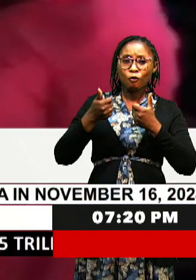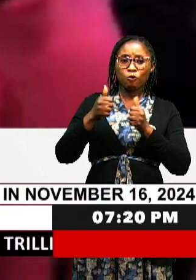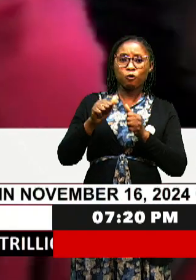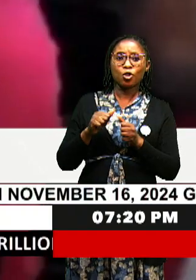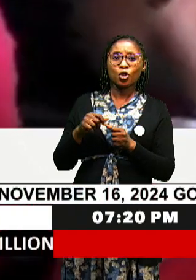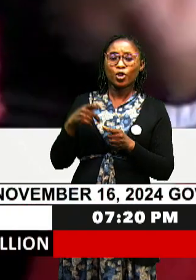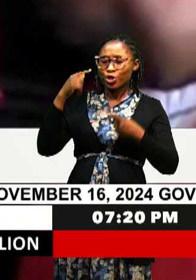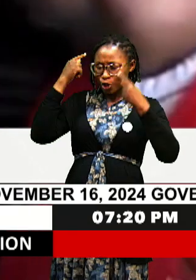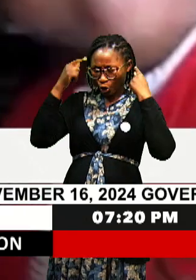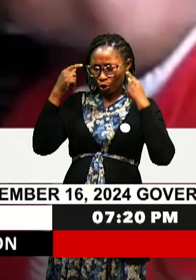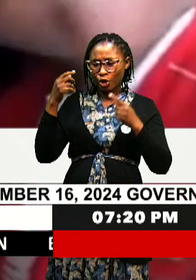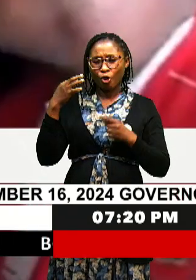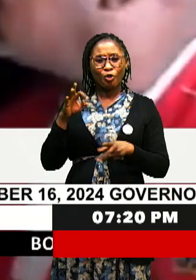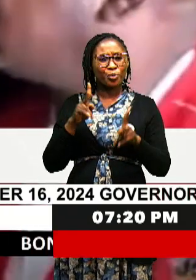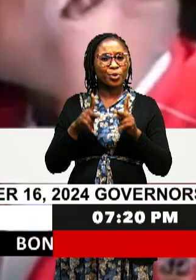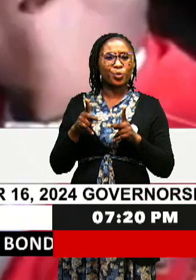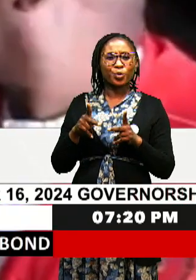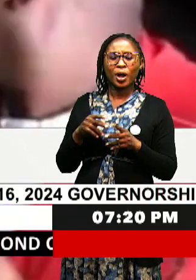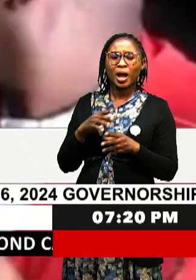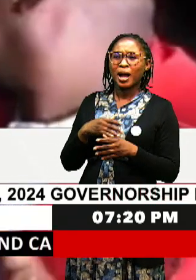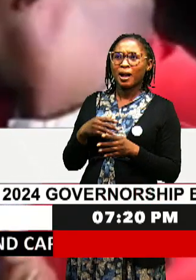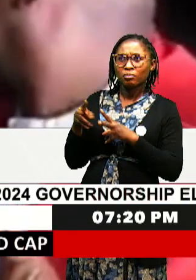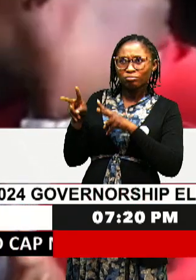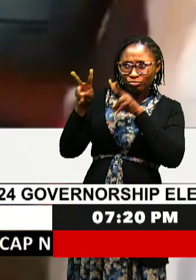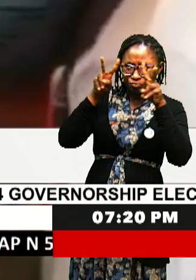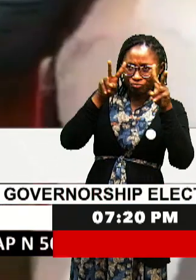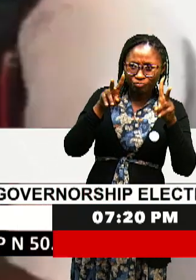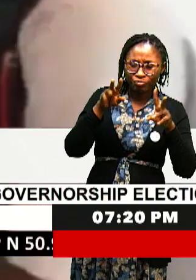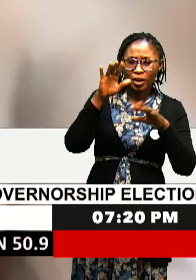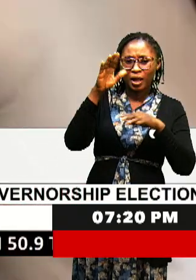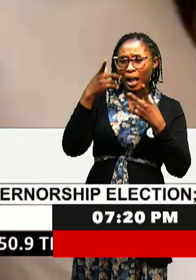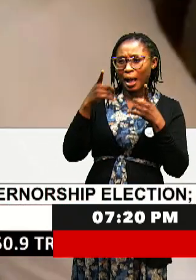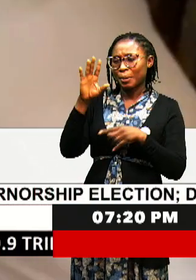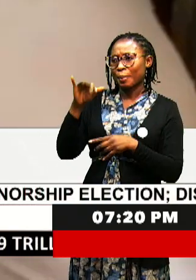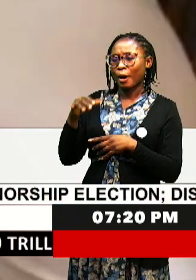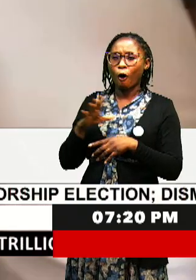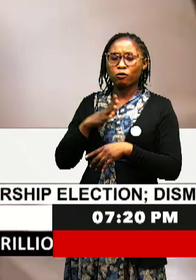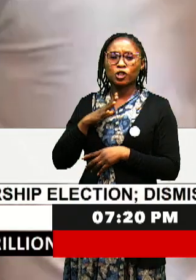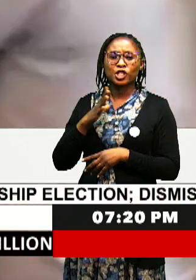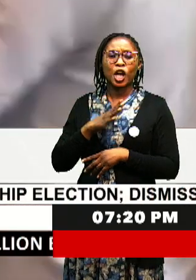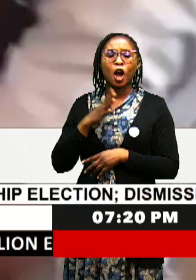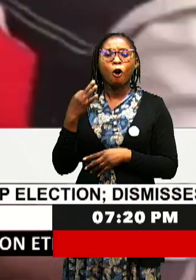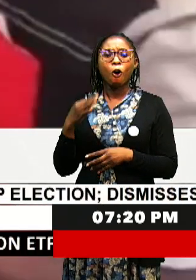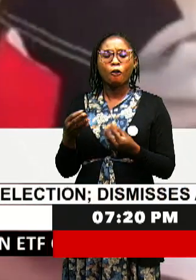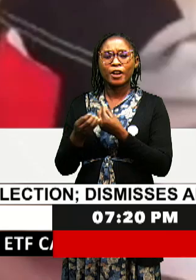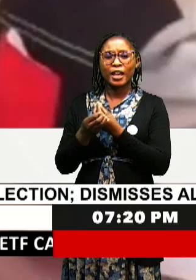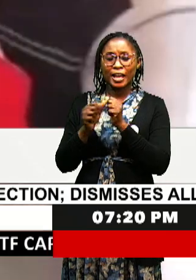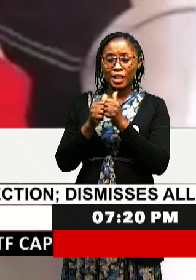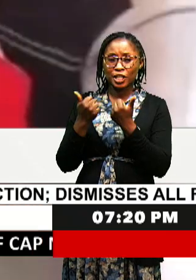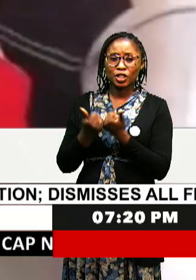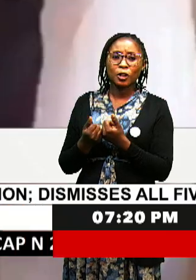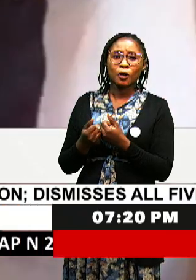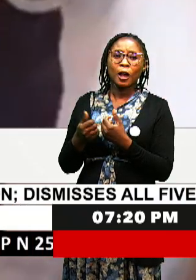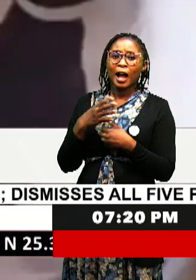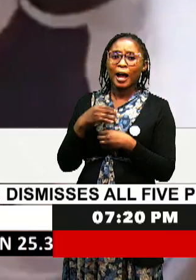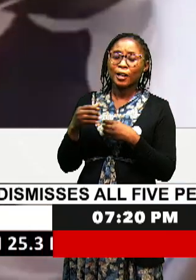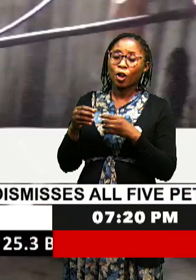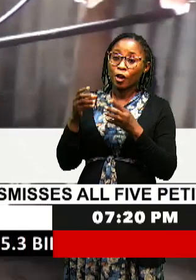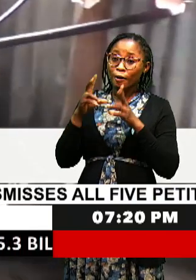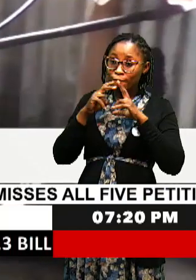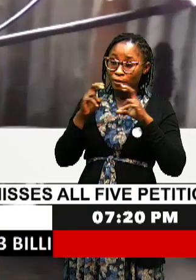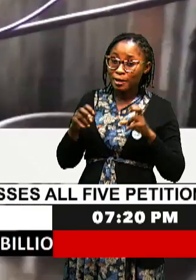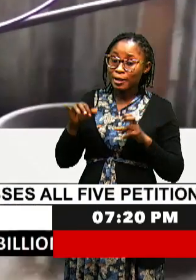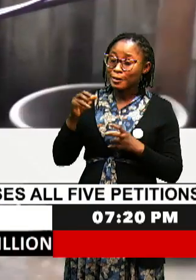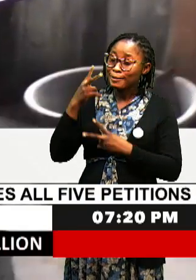concerned citizens and subsequent surveillance carried out by officials of the agency. Following further investigations, the NAFDAC team